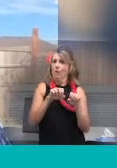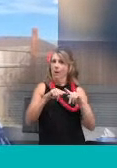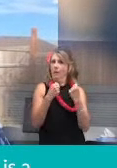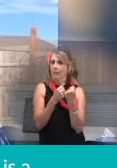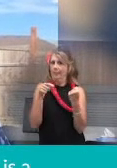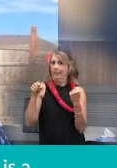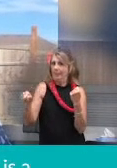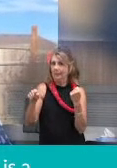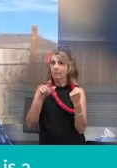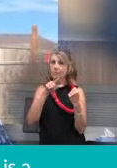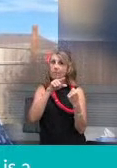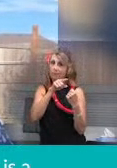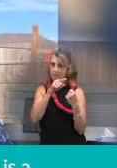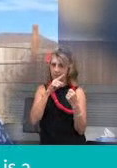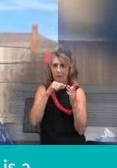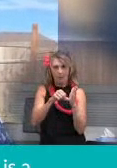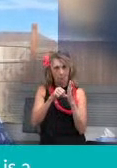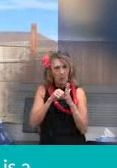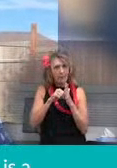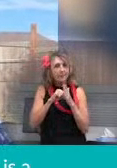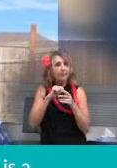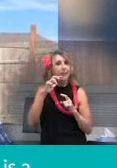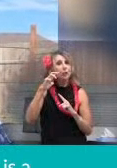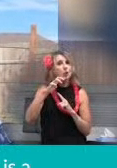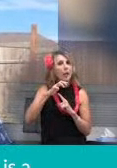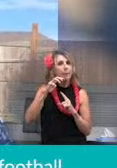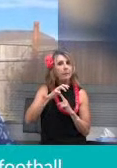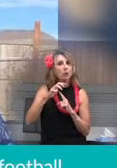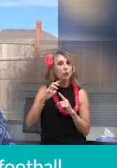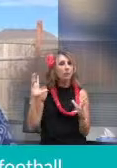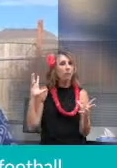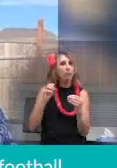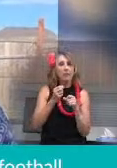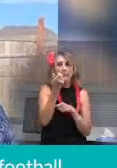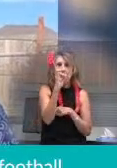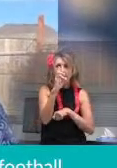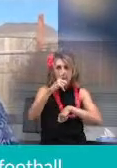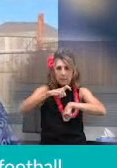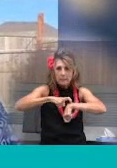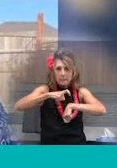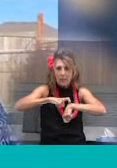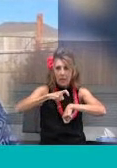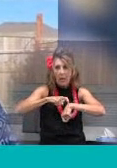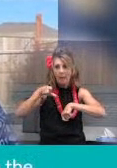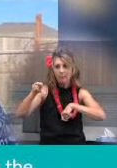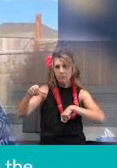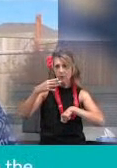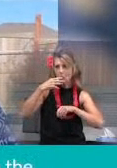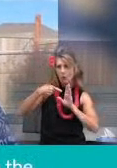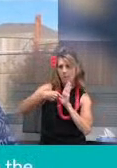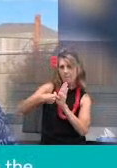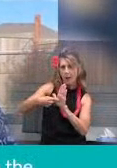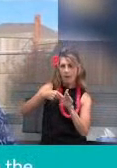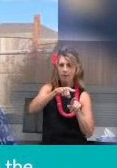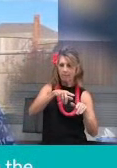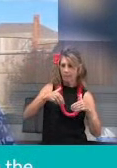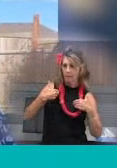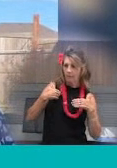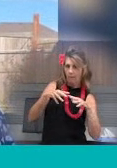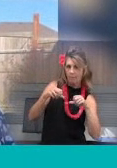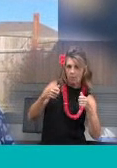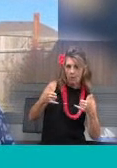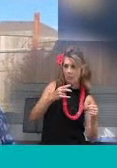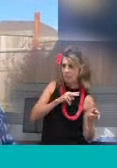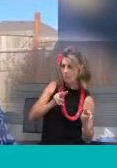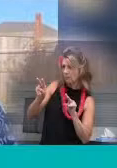impressive 17 football championships. Jim is a tremendous role model for young football players and an active Catholic leader